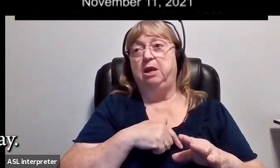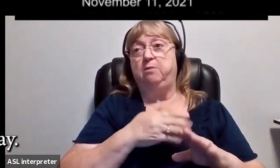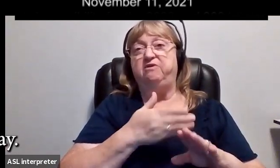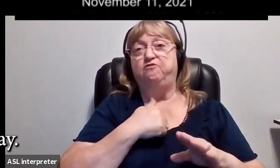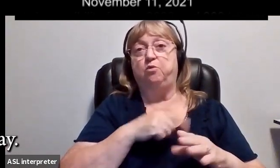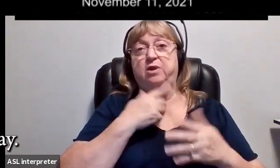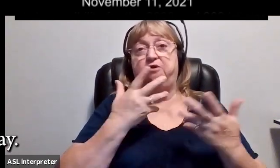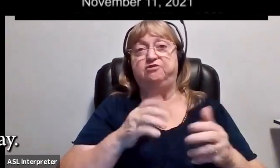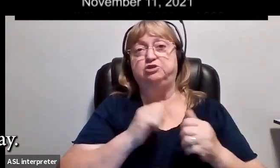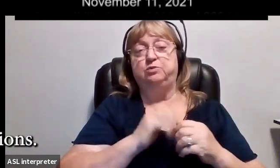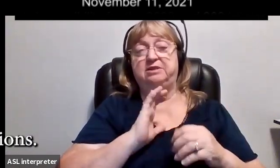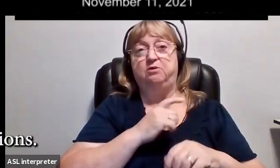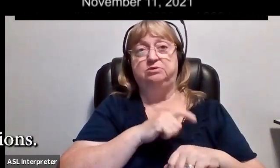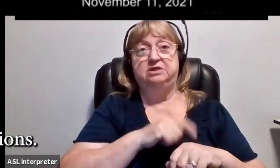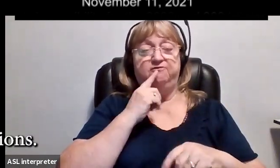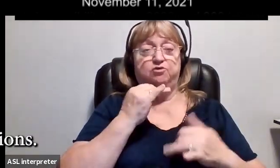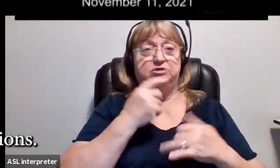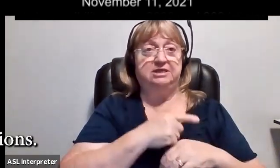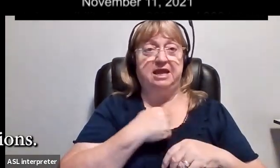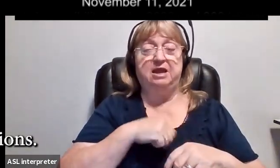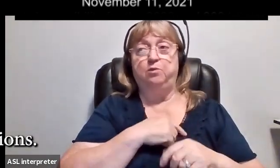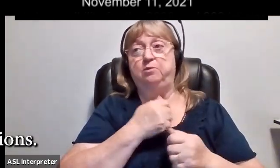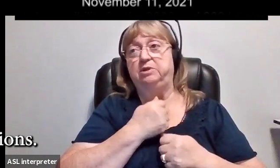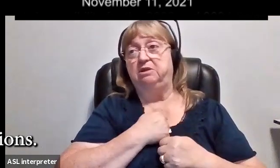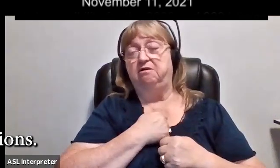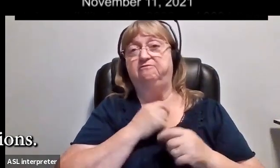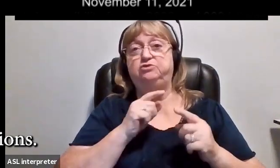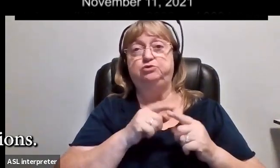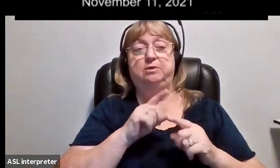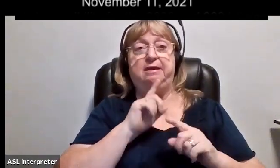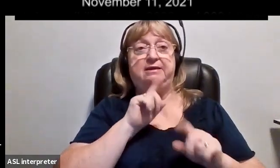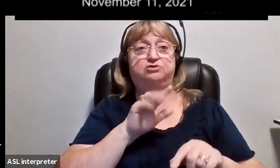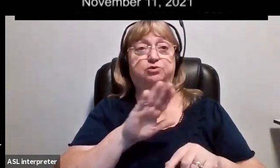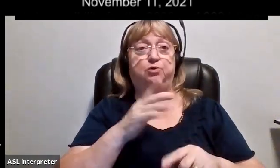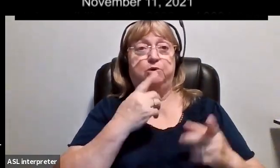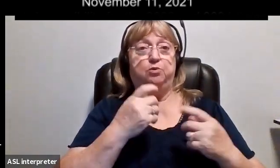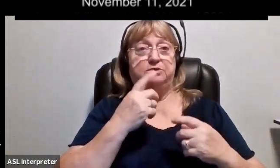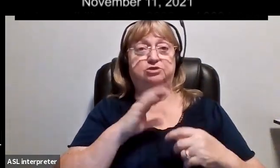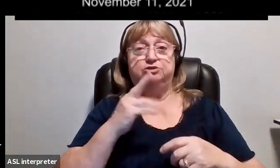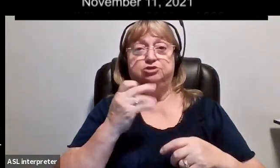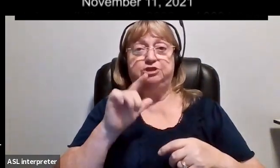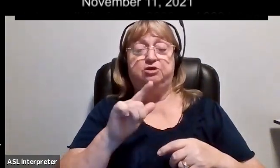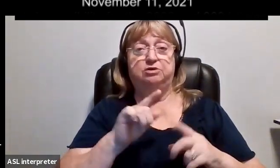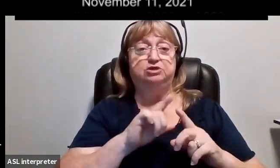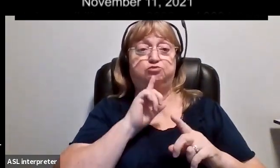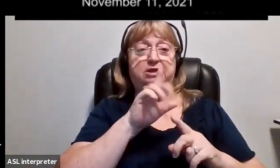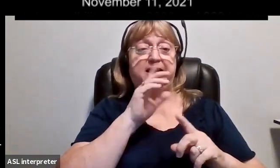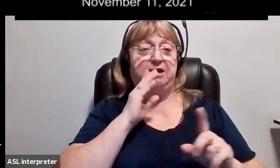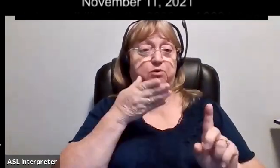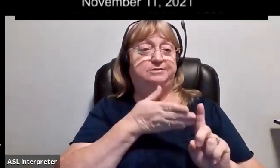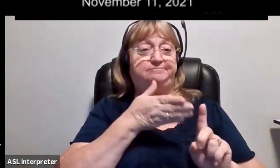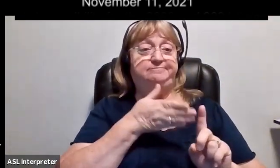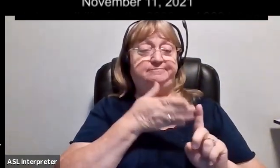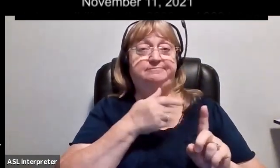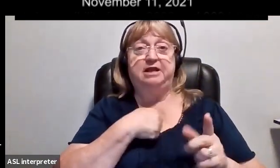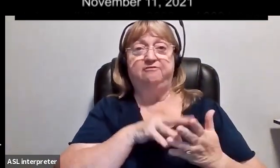are done with our time for today, and we would love to take any questions. Cheryl is really our go-to. I've learned